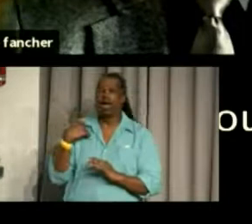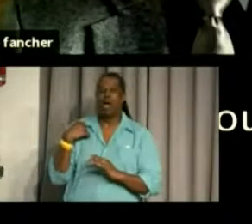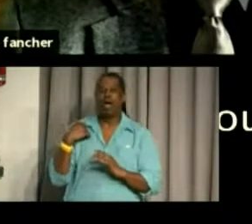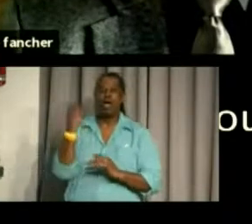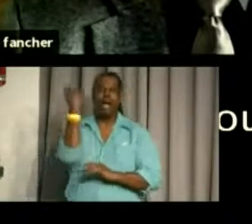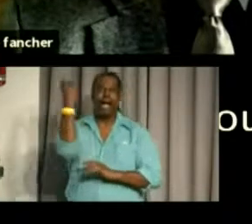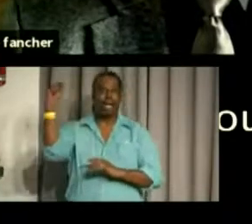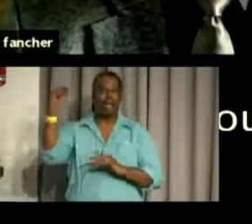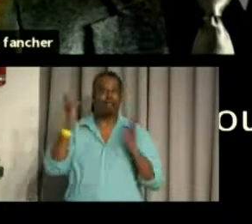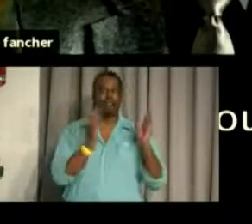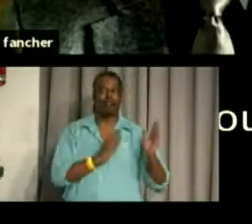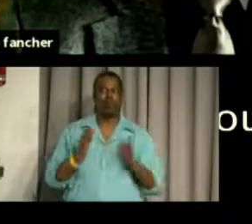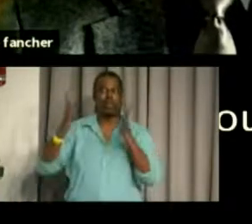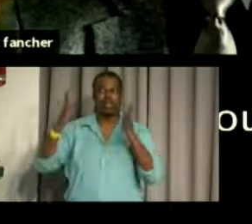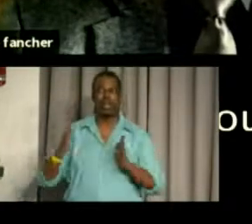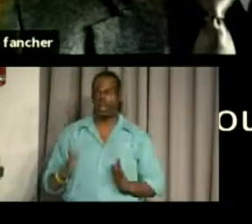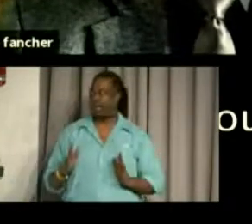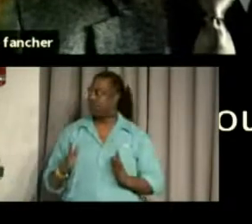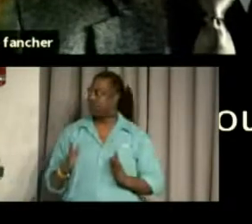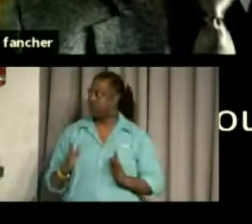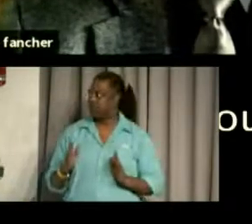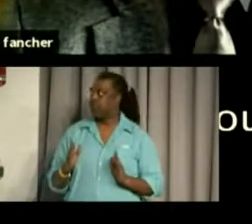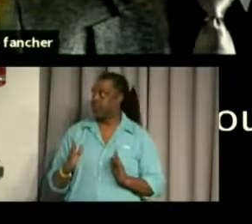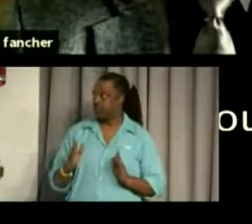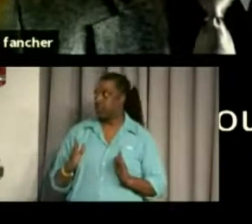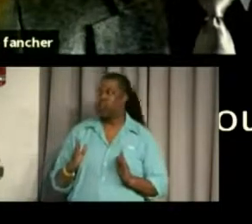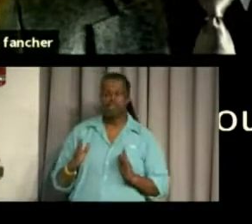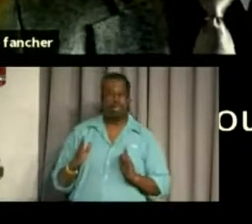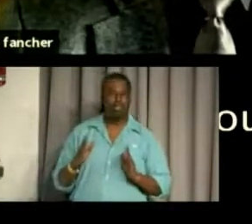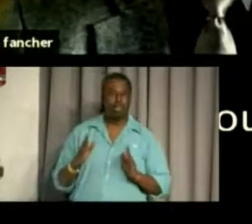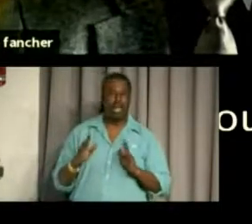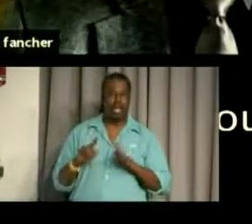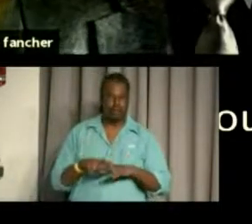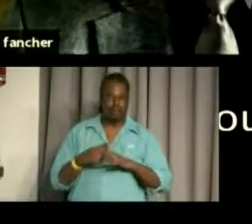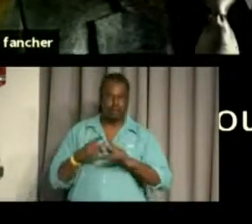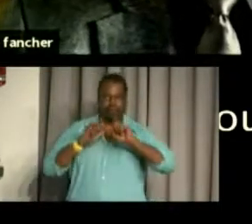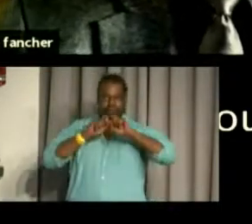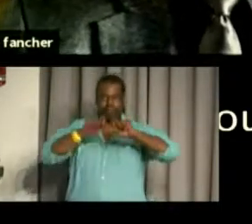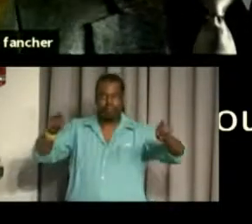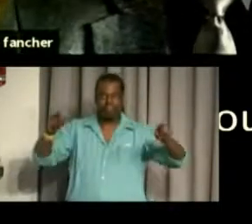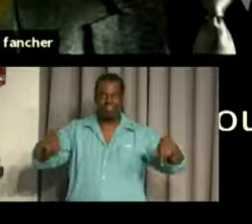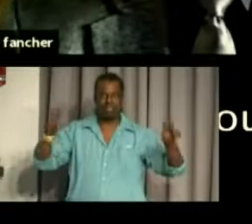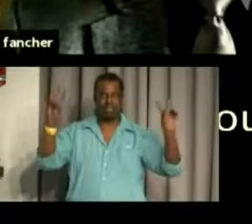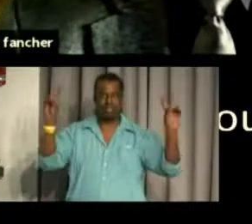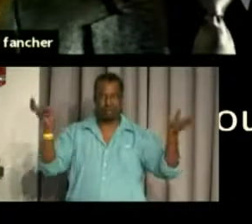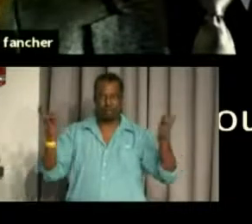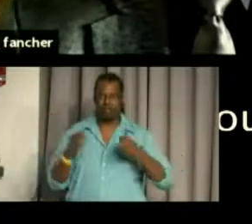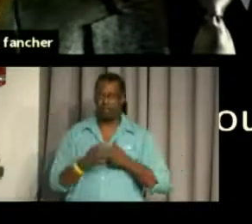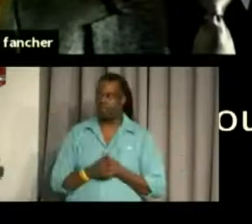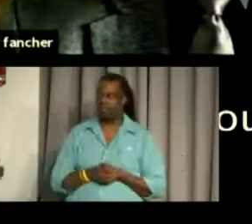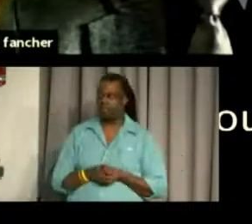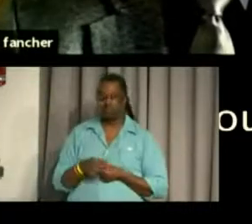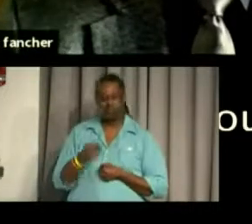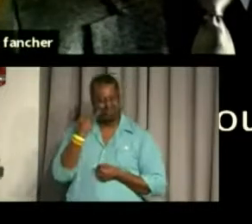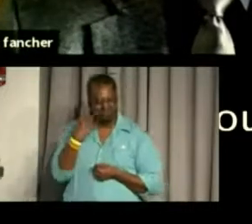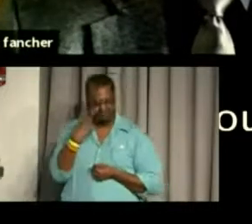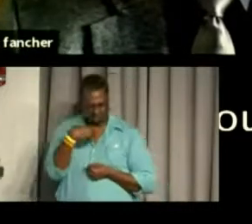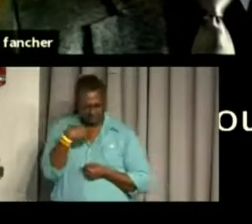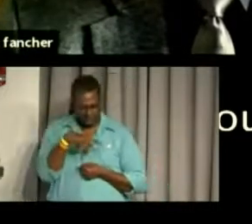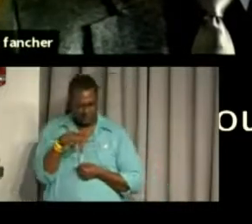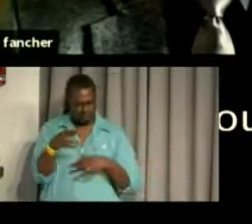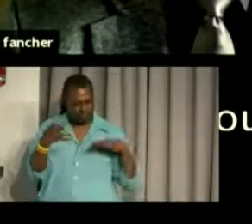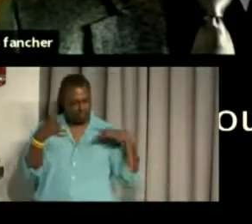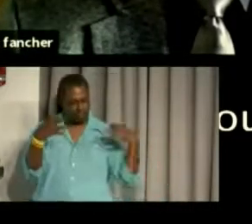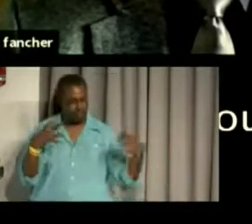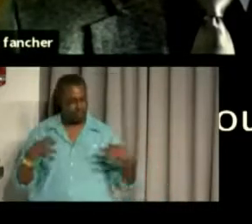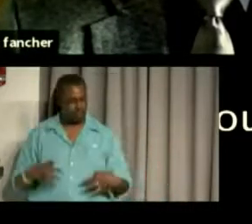organizers that fought to daylight that issue. If you could, please describe for